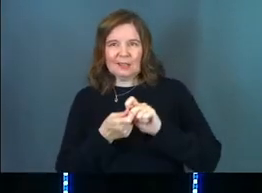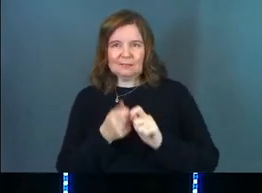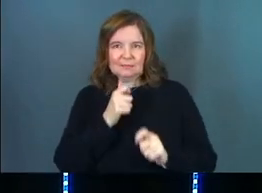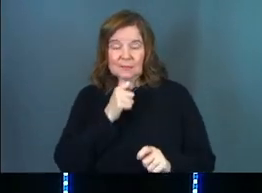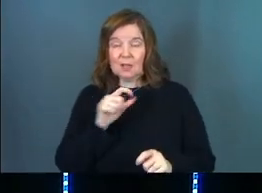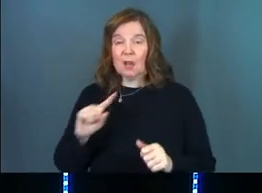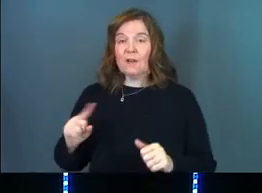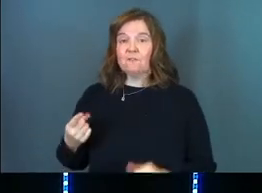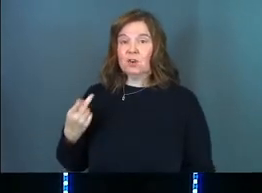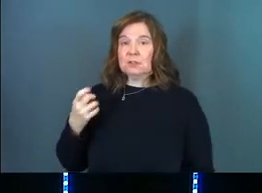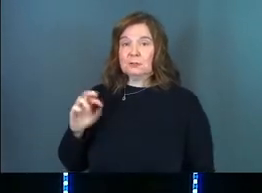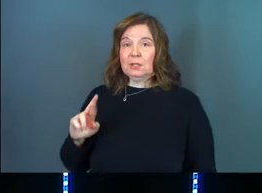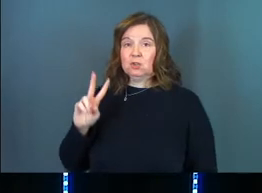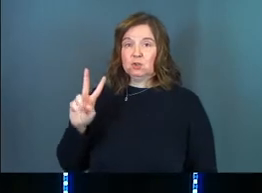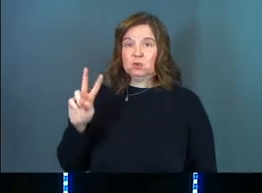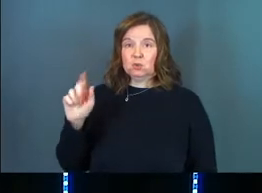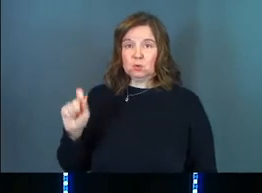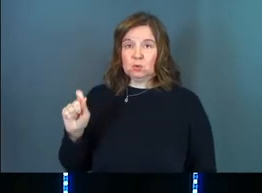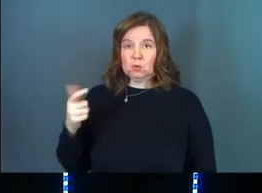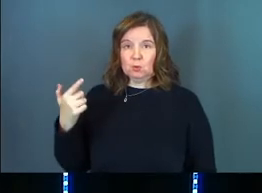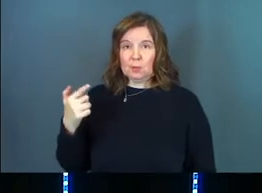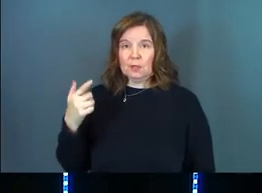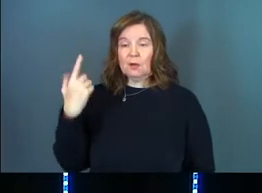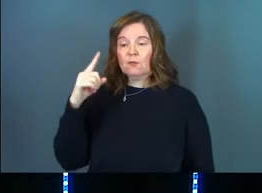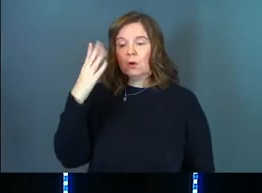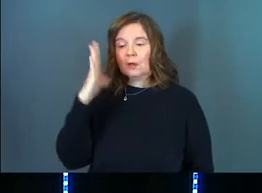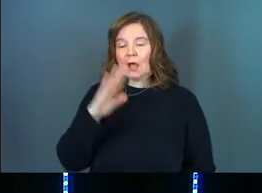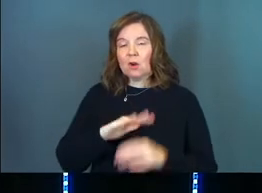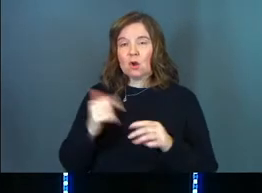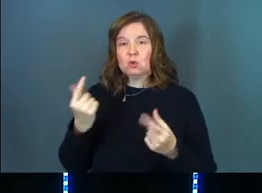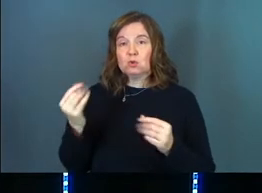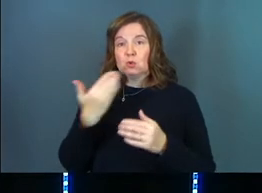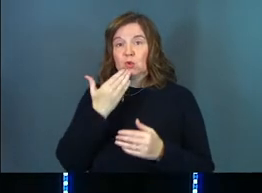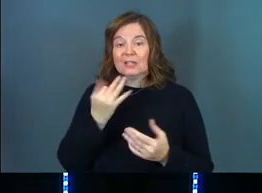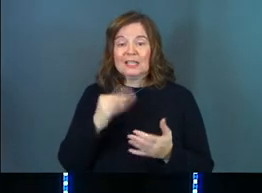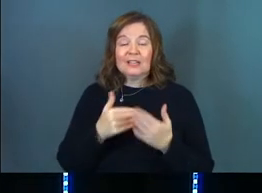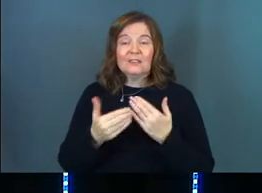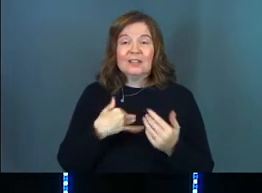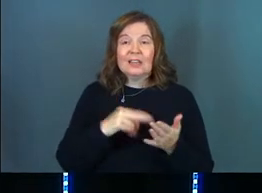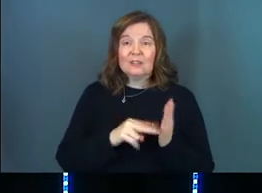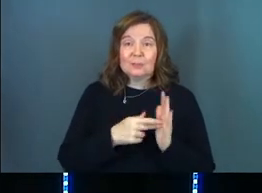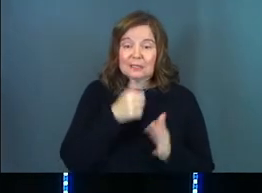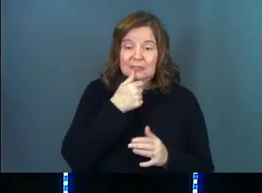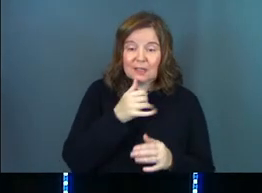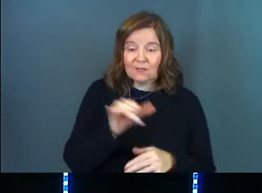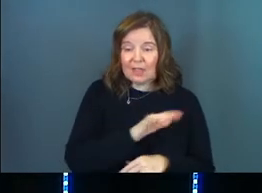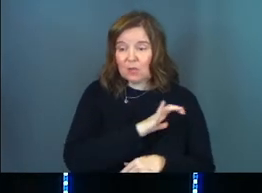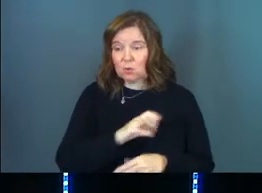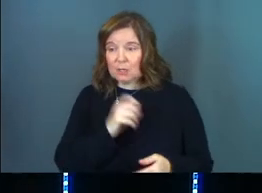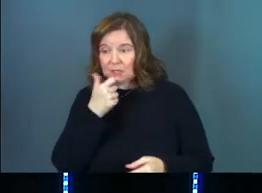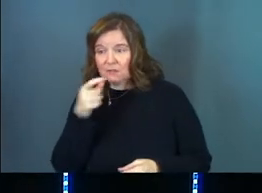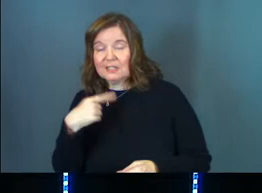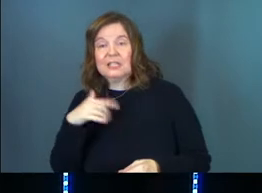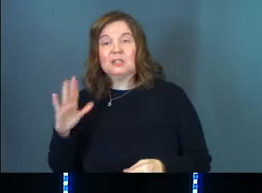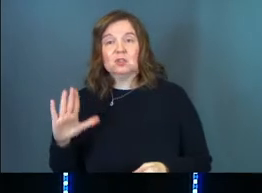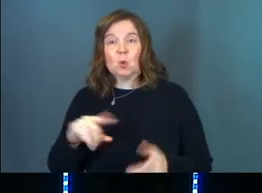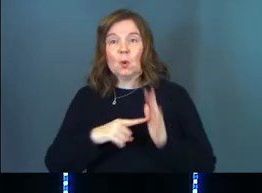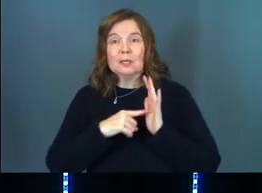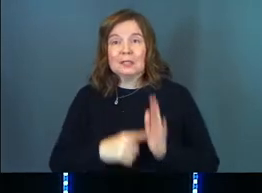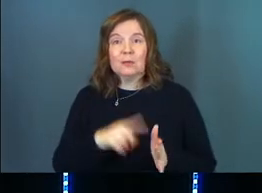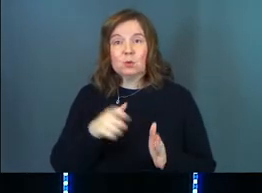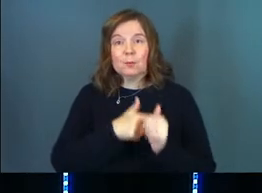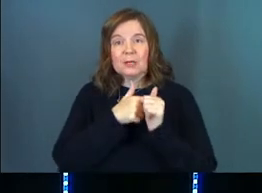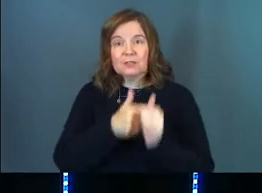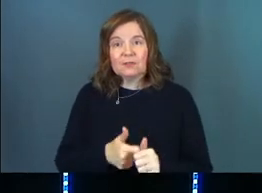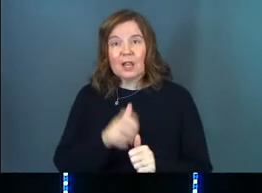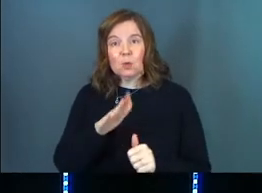1 Peter 2:21 says this, for God called you to do good, even if it means suffering, just as Christ suffered for you. He is your example, and